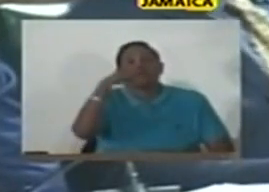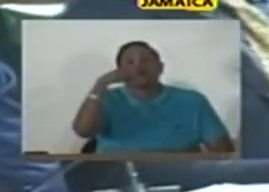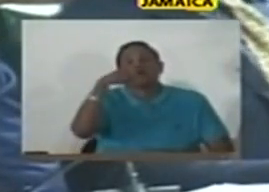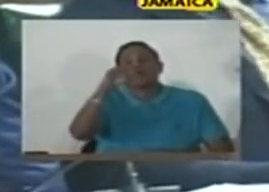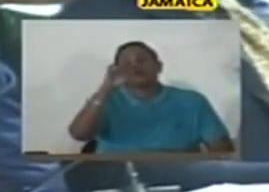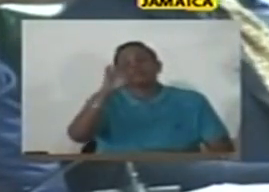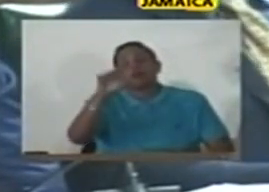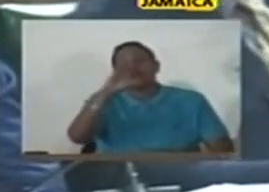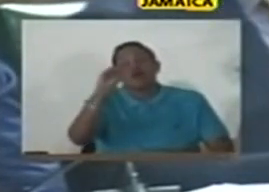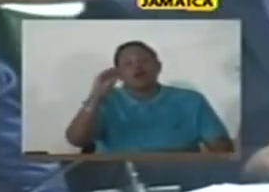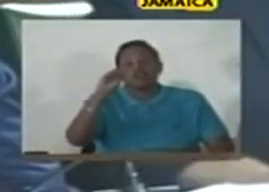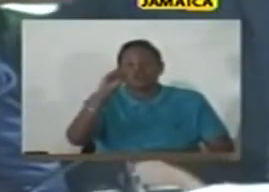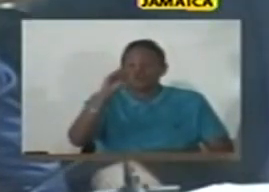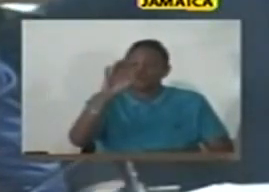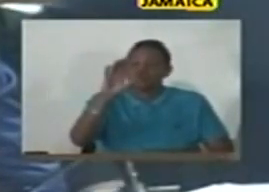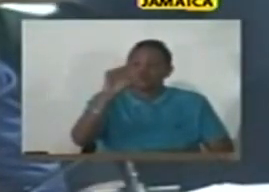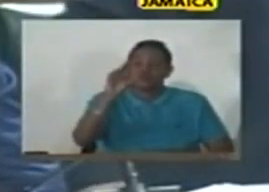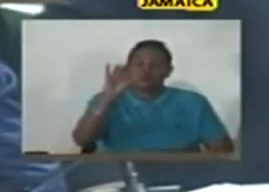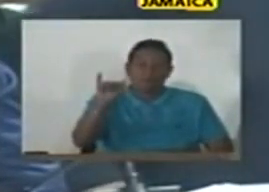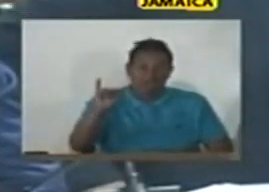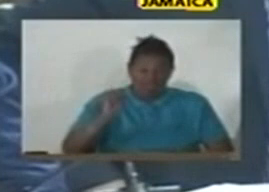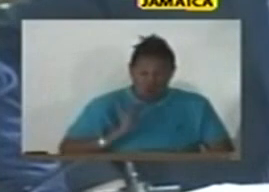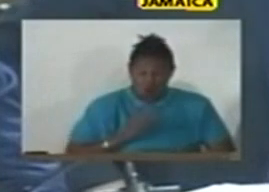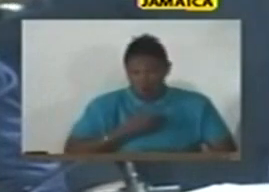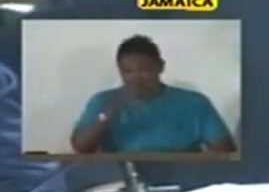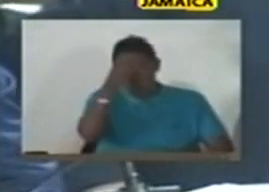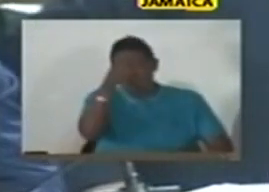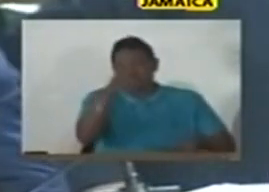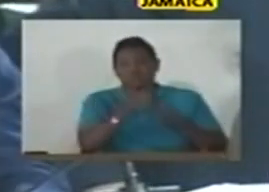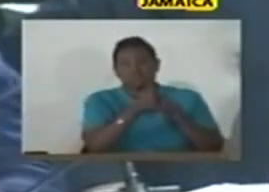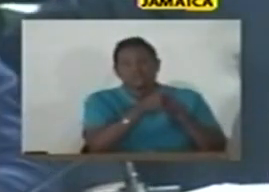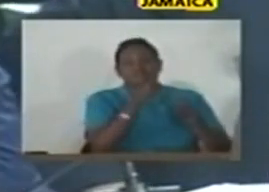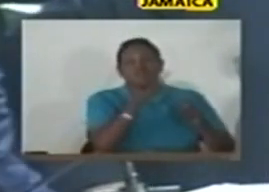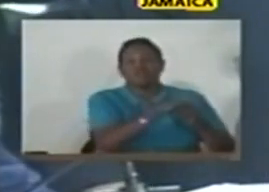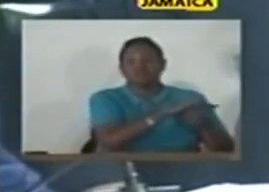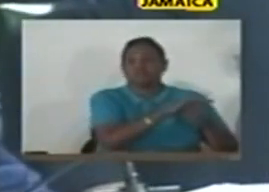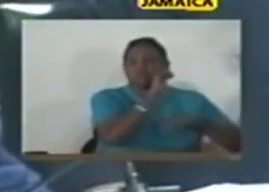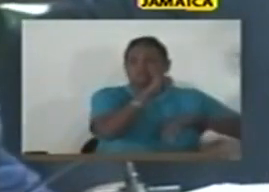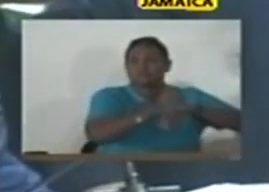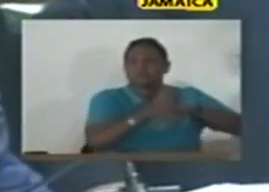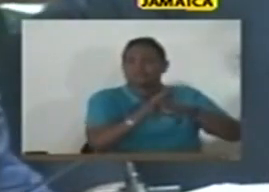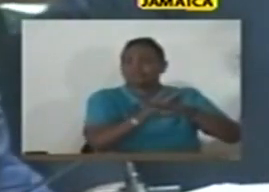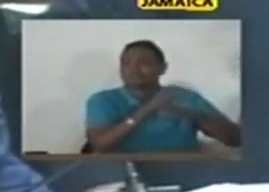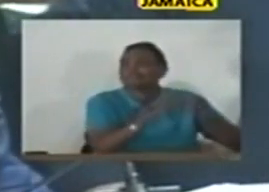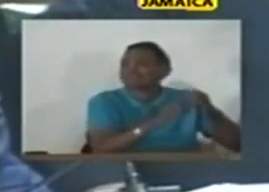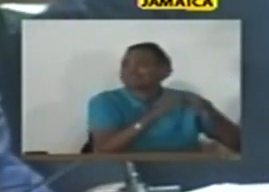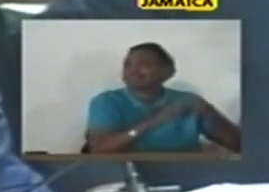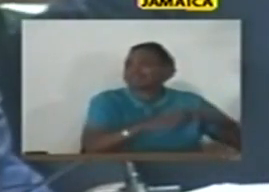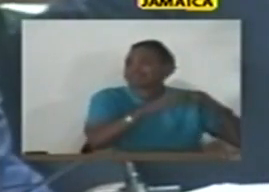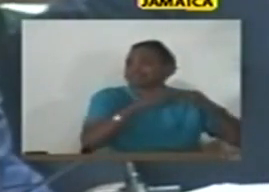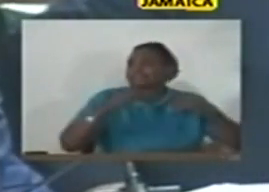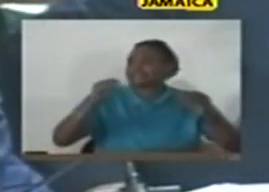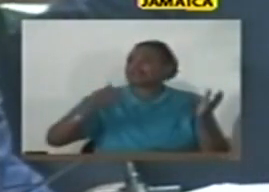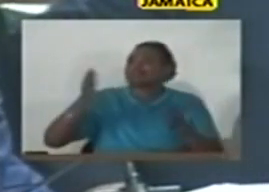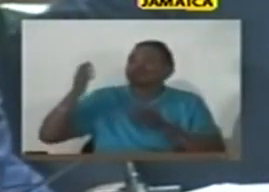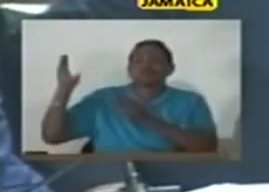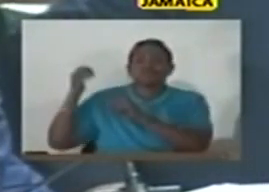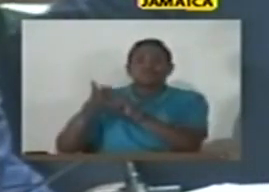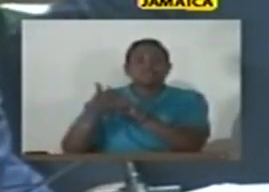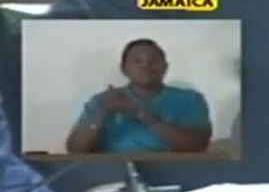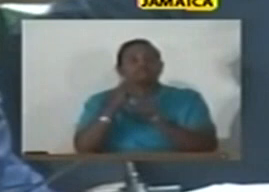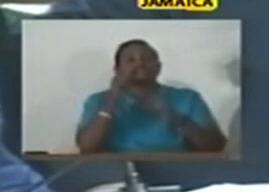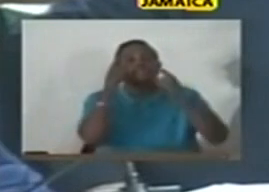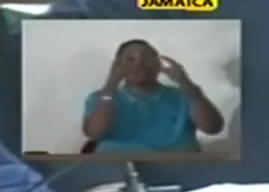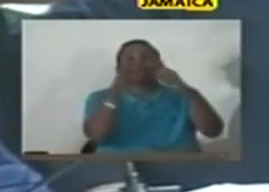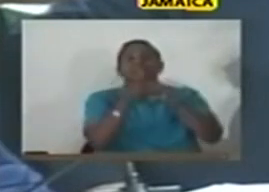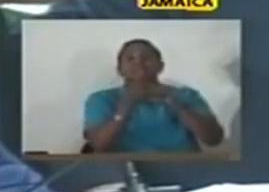Dubai, our concept of a logistics-centered economy is similarly aimed at increasing